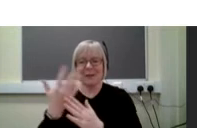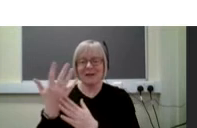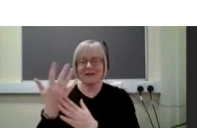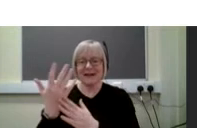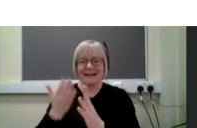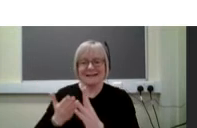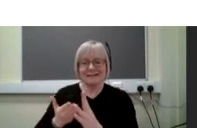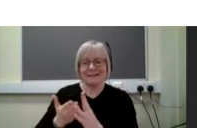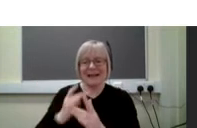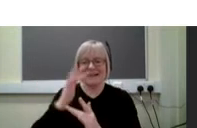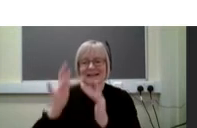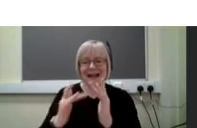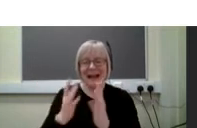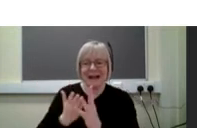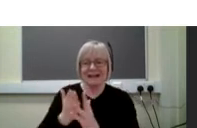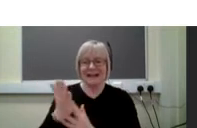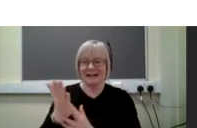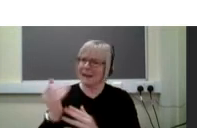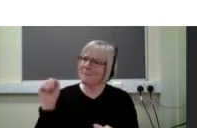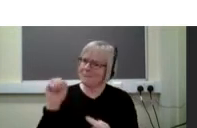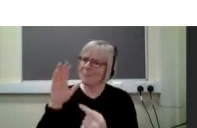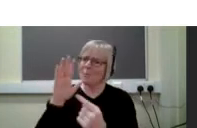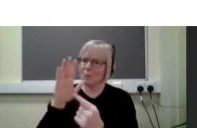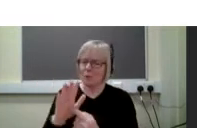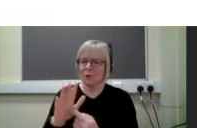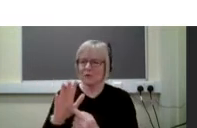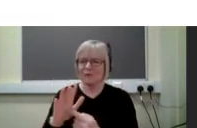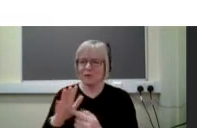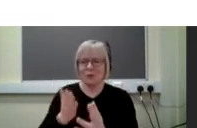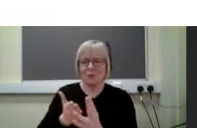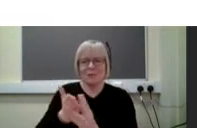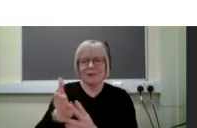to enabling social contact and access to education.